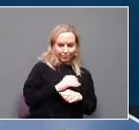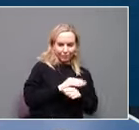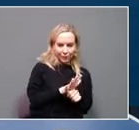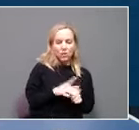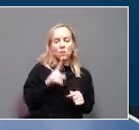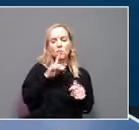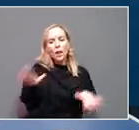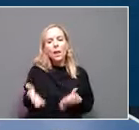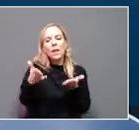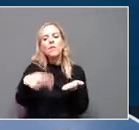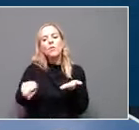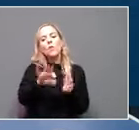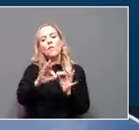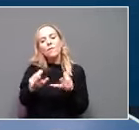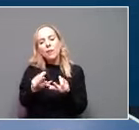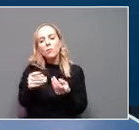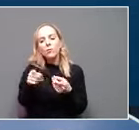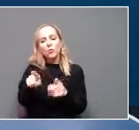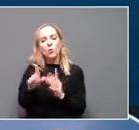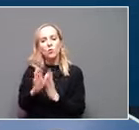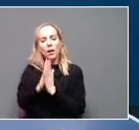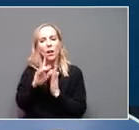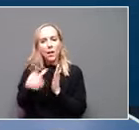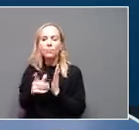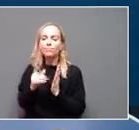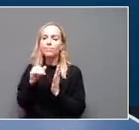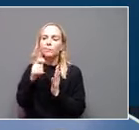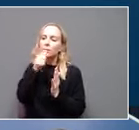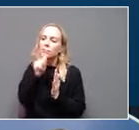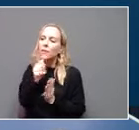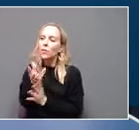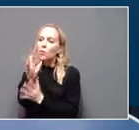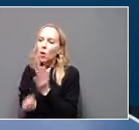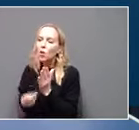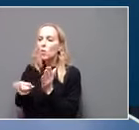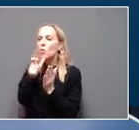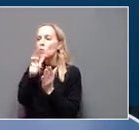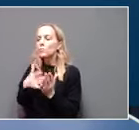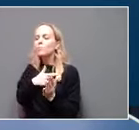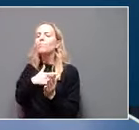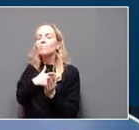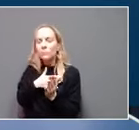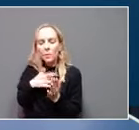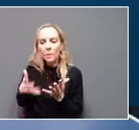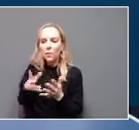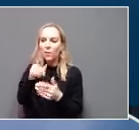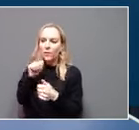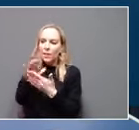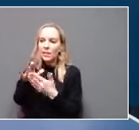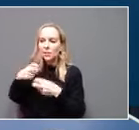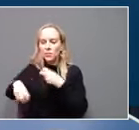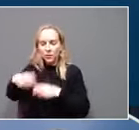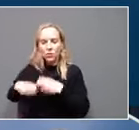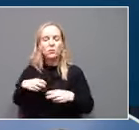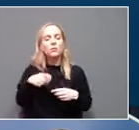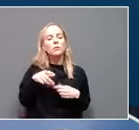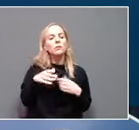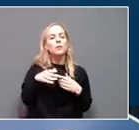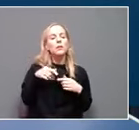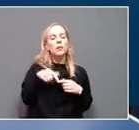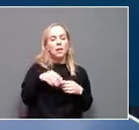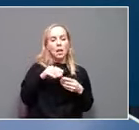have suffered a loss, either an individual or facing difficulty. And while our cases and